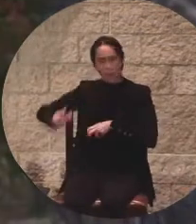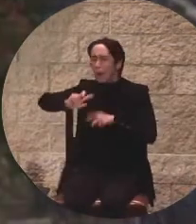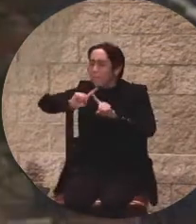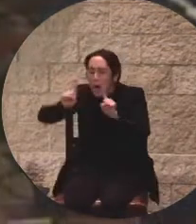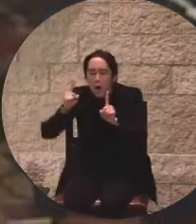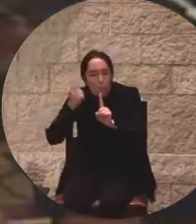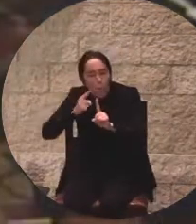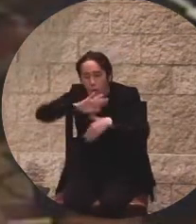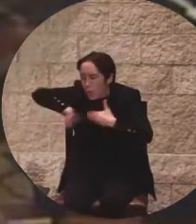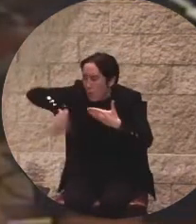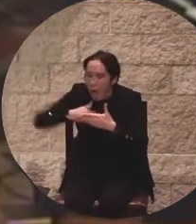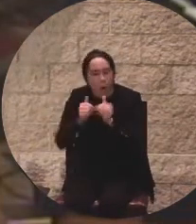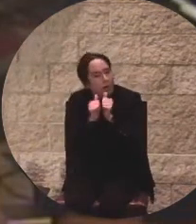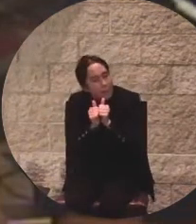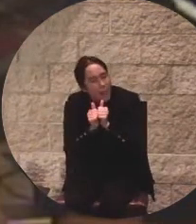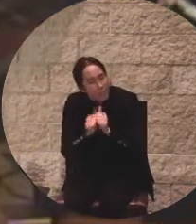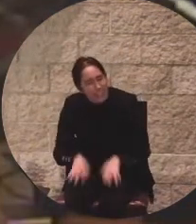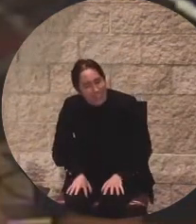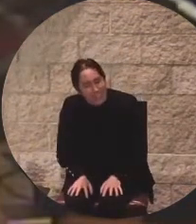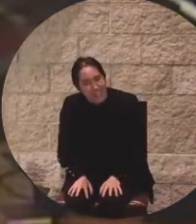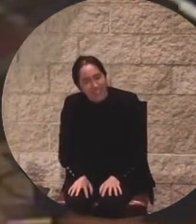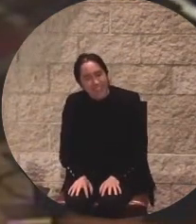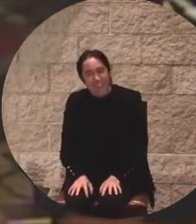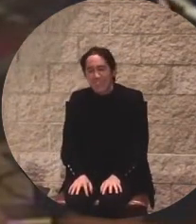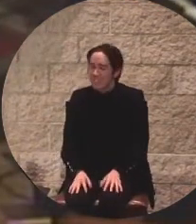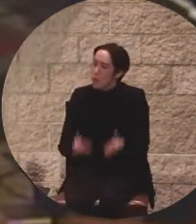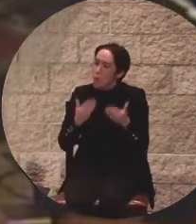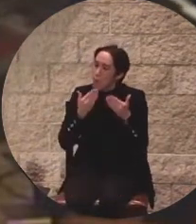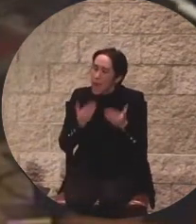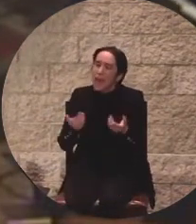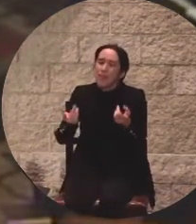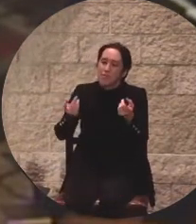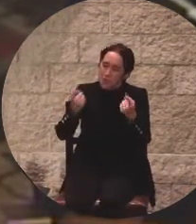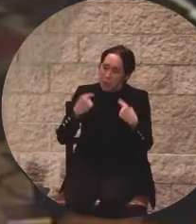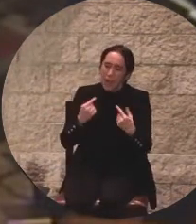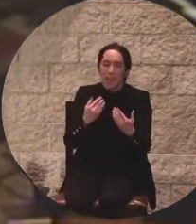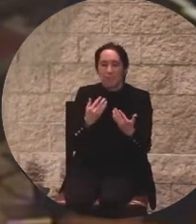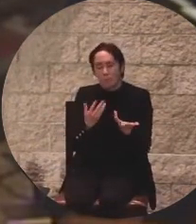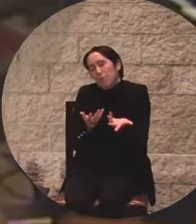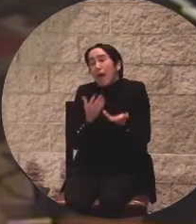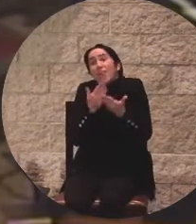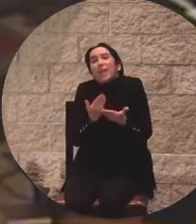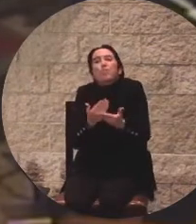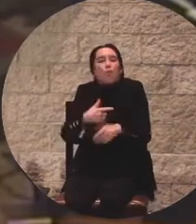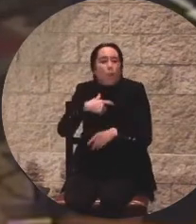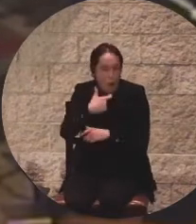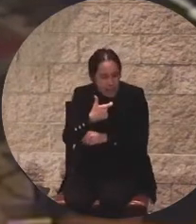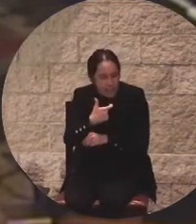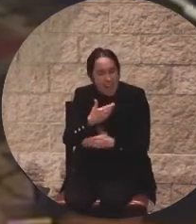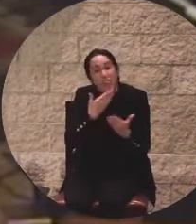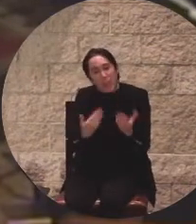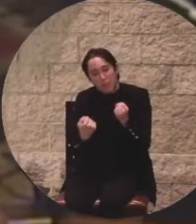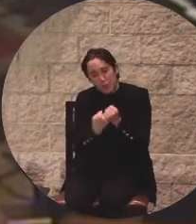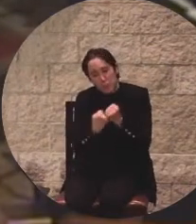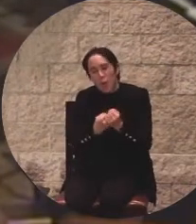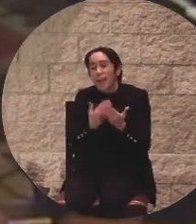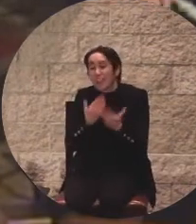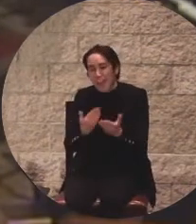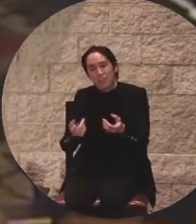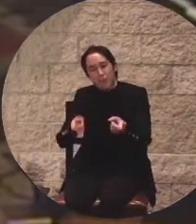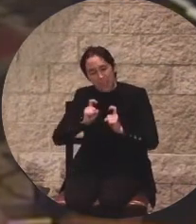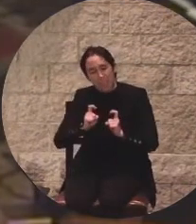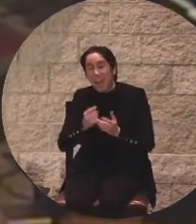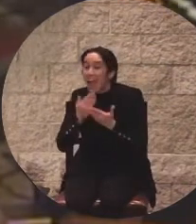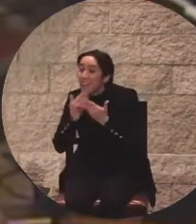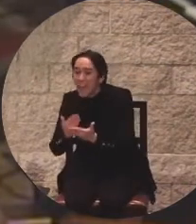Thank you for being here. Thank you for watching. Thanks for supporting. And thanks for giving. And thanks for singing along. And here's one quick thing